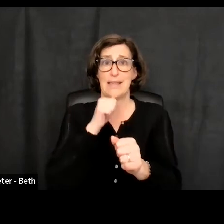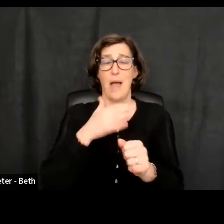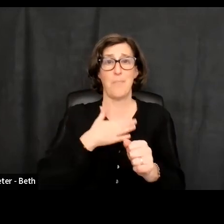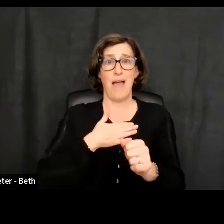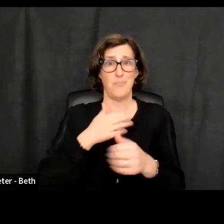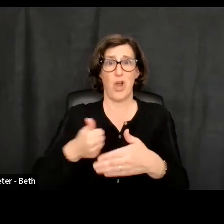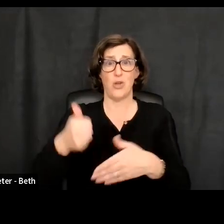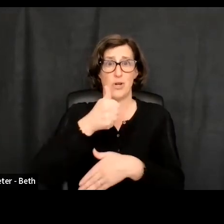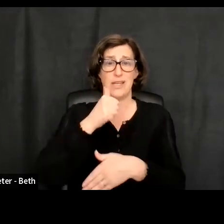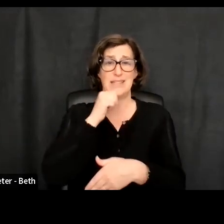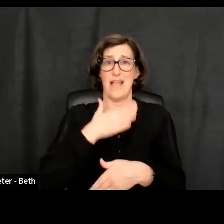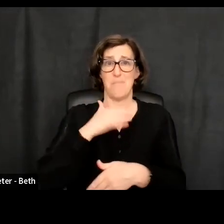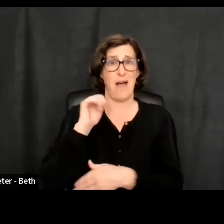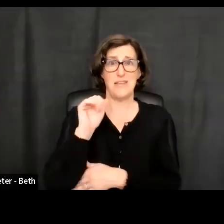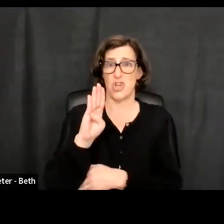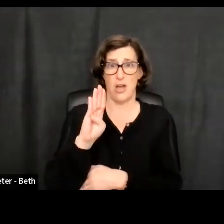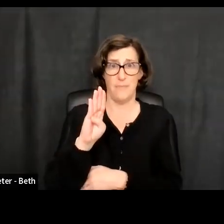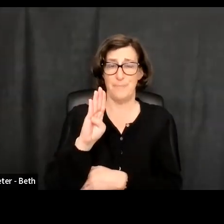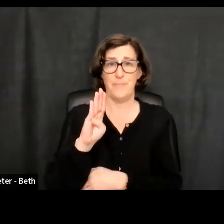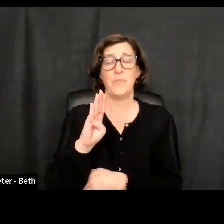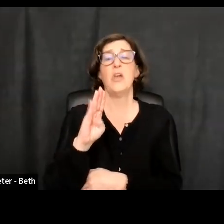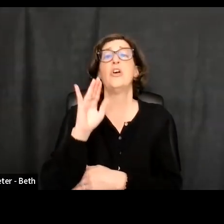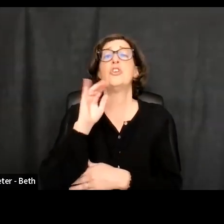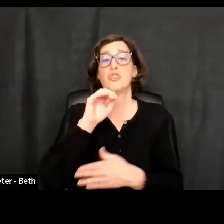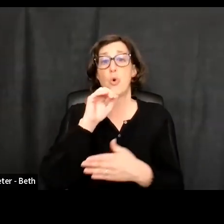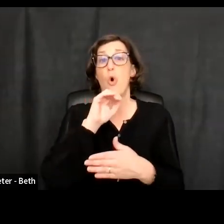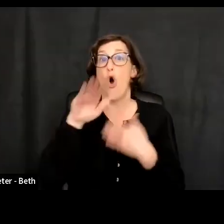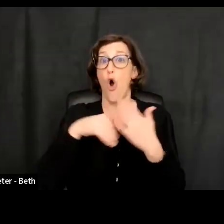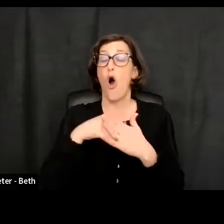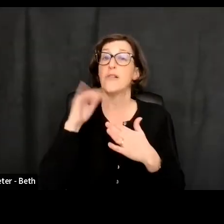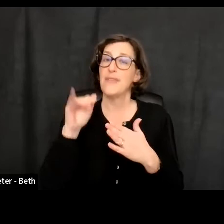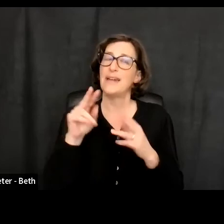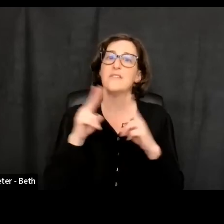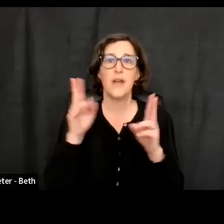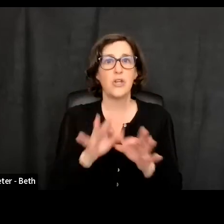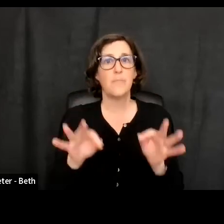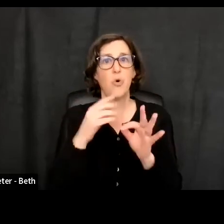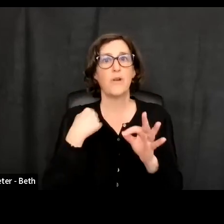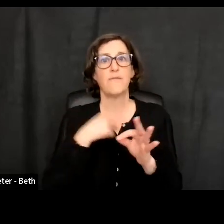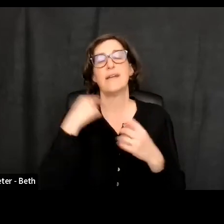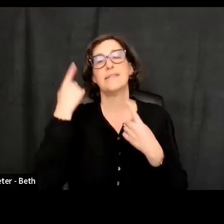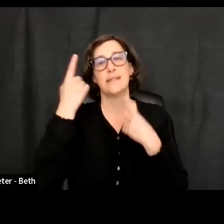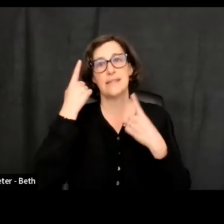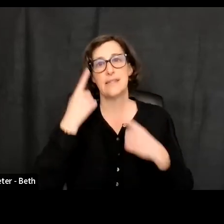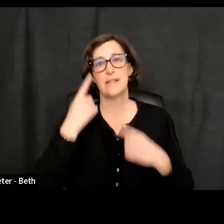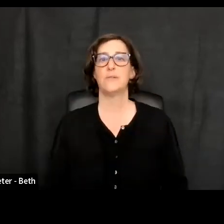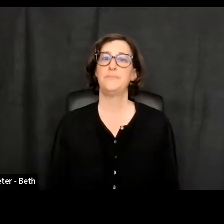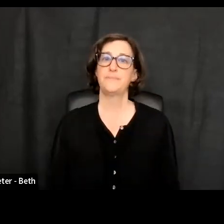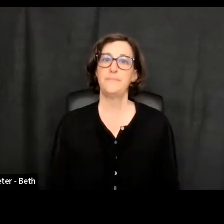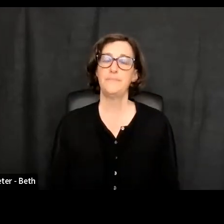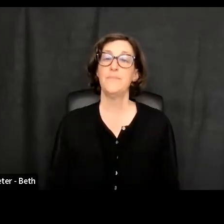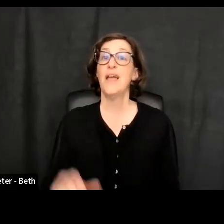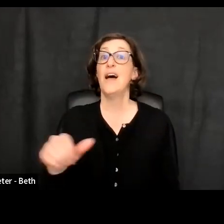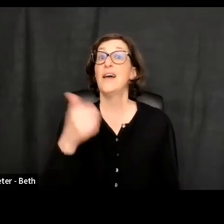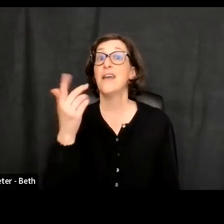so all of those things are absolutely, I think, really, really important for us to consider. So we have another question